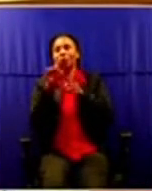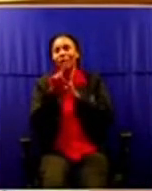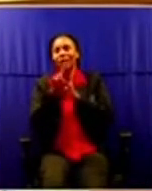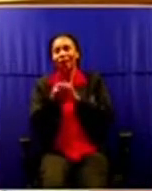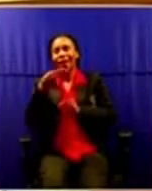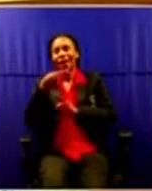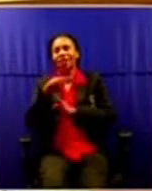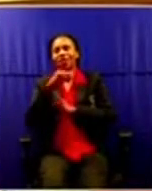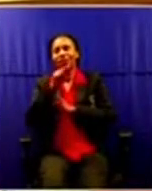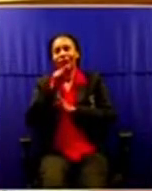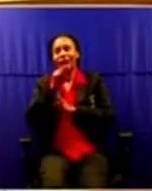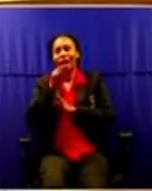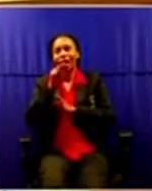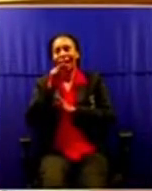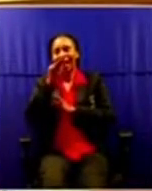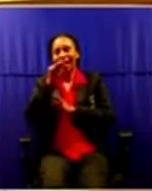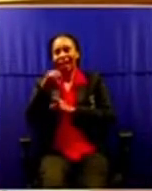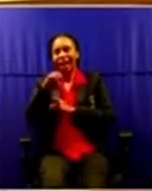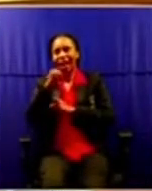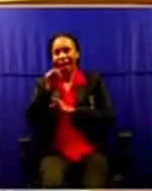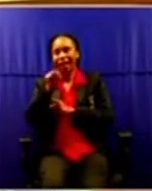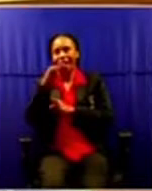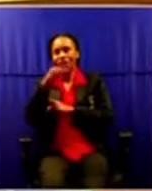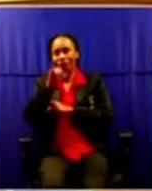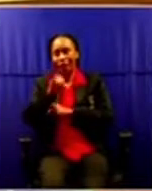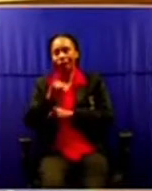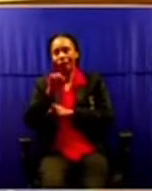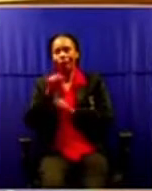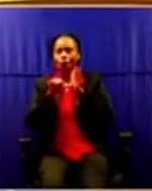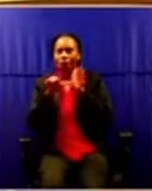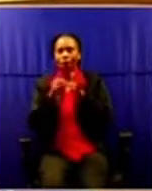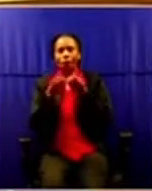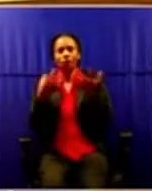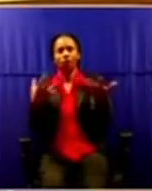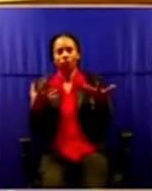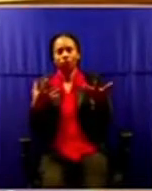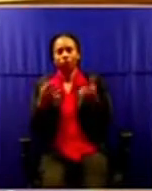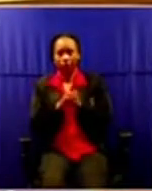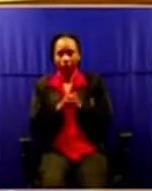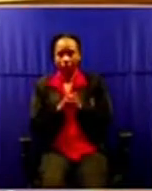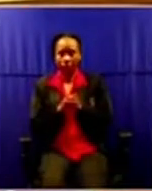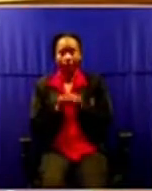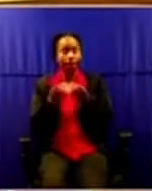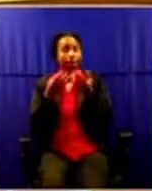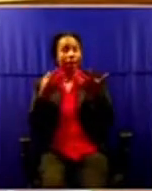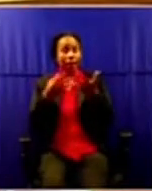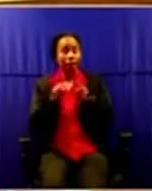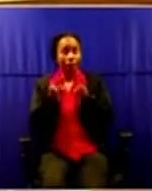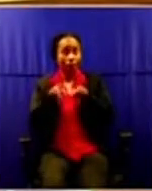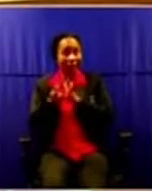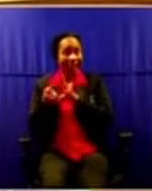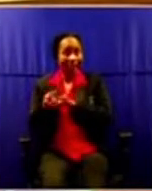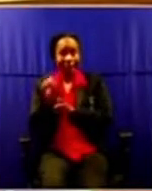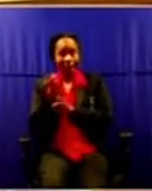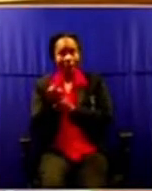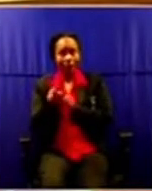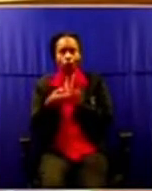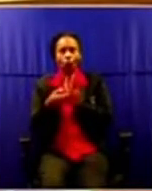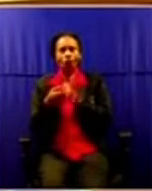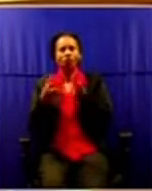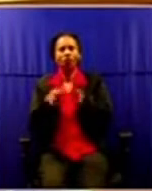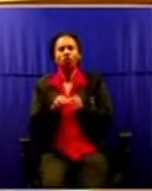the pandemic has further constrained our public finances, in many ways it has also